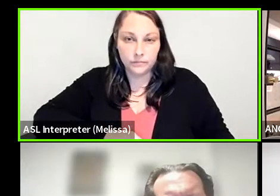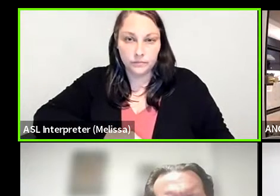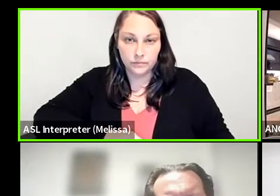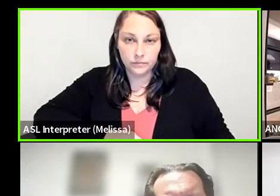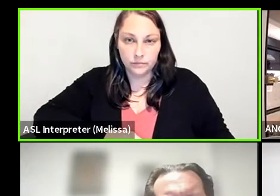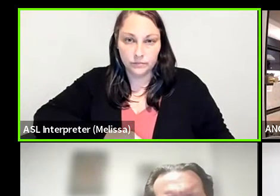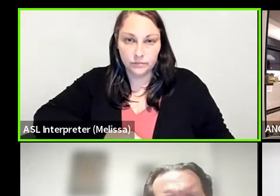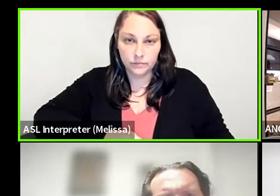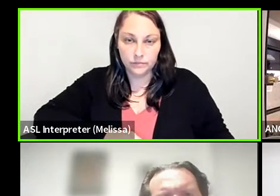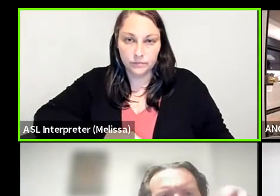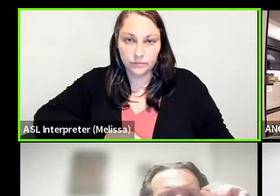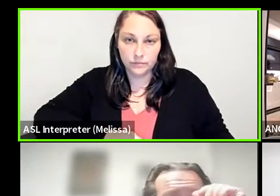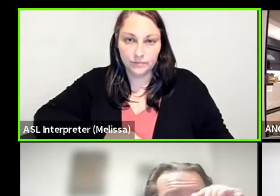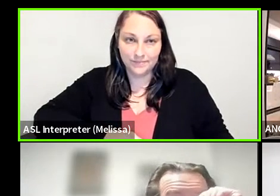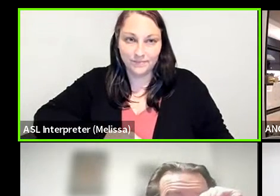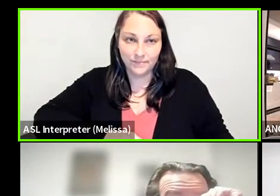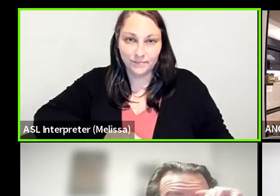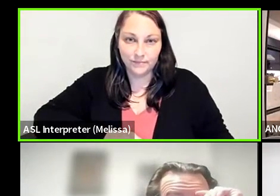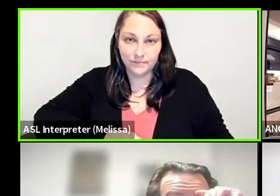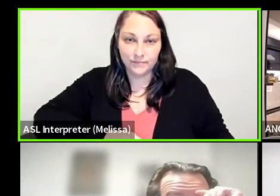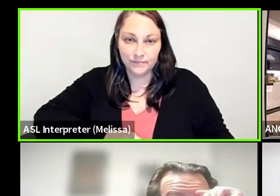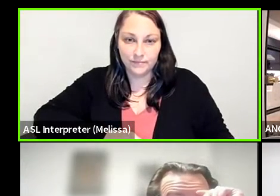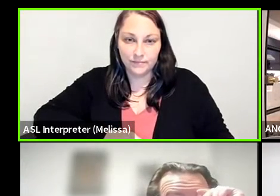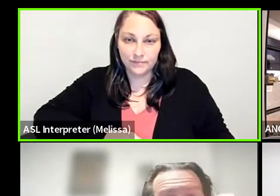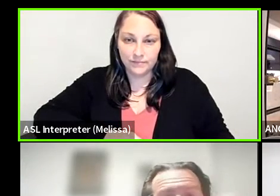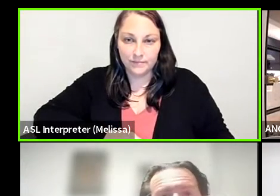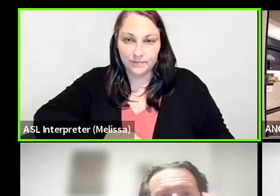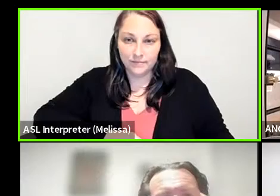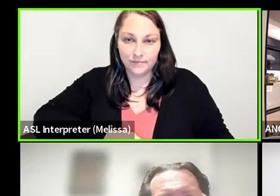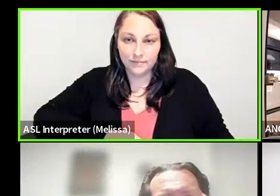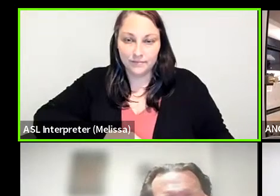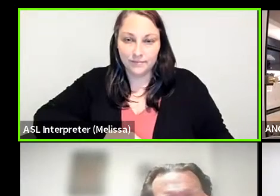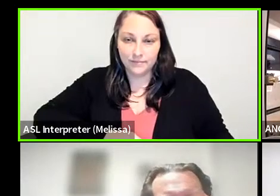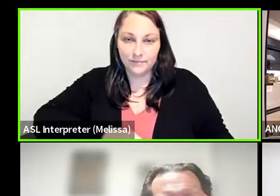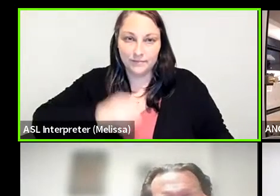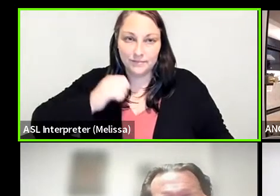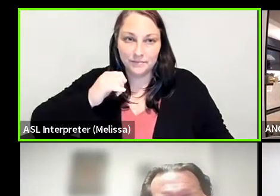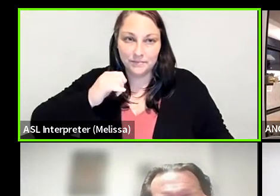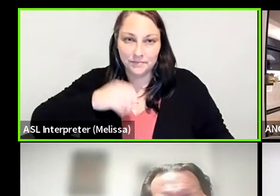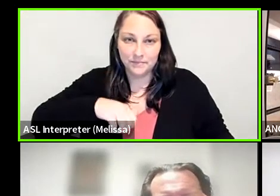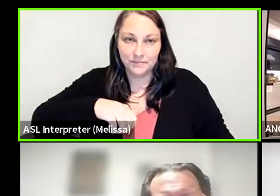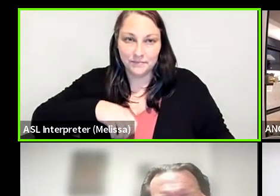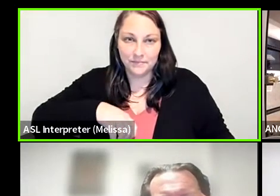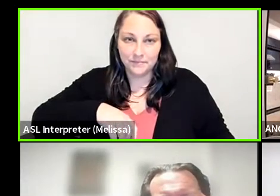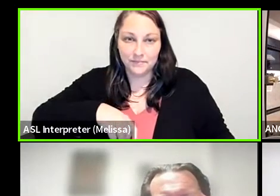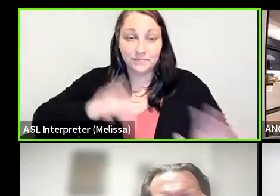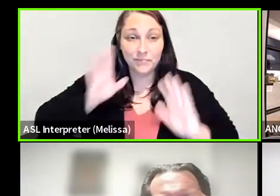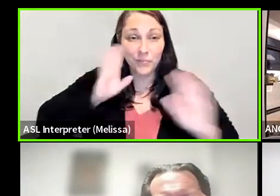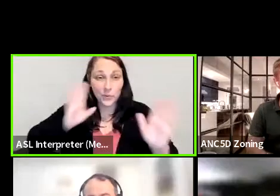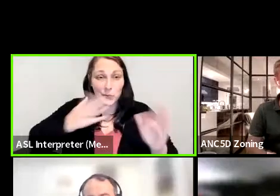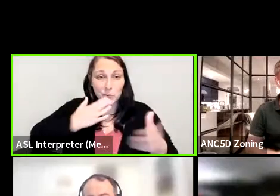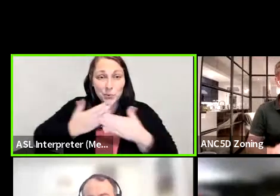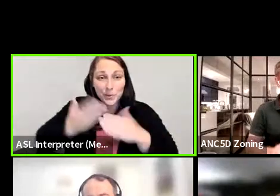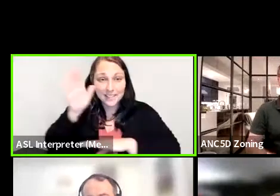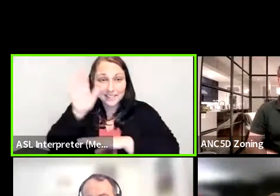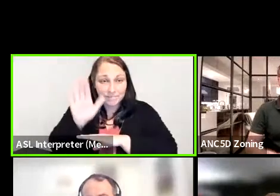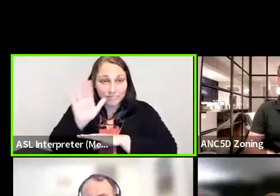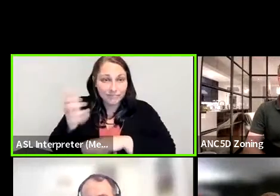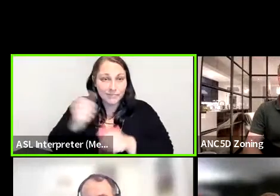If she's ready to go, actually, maybe not drop it on her. She's just joined. Gotcha. Okay. And good evening, everybody.